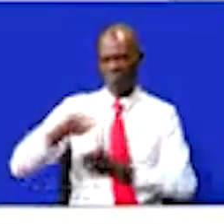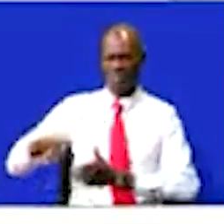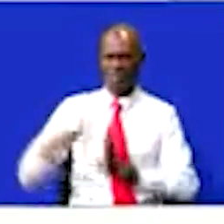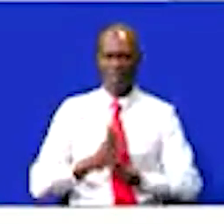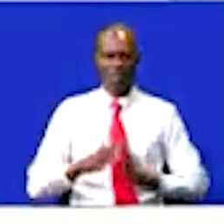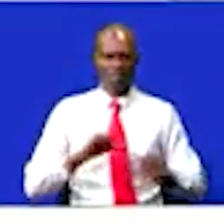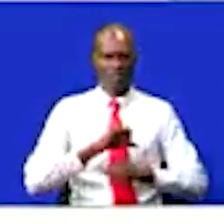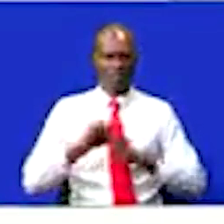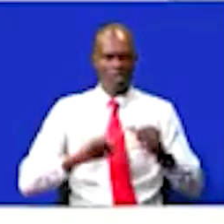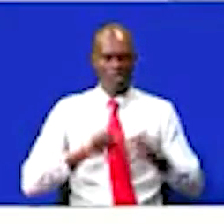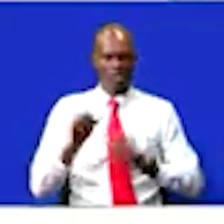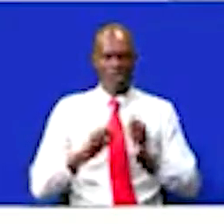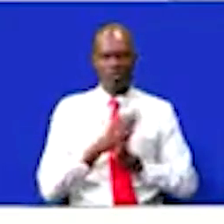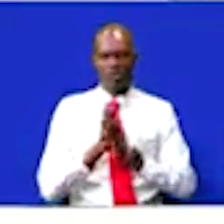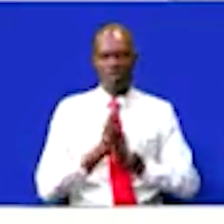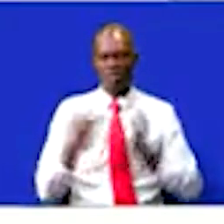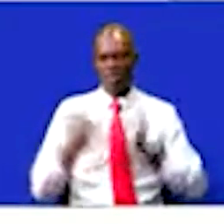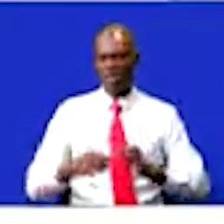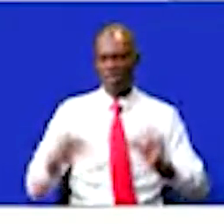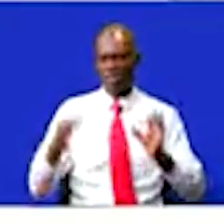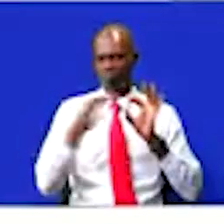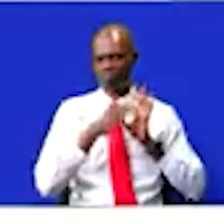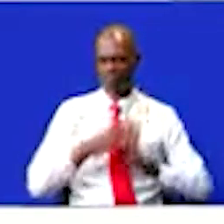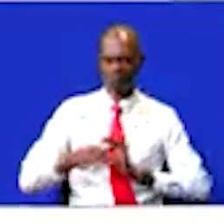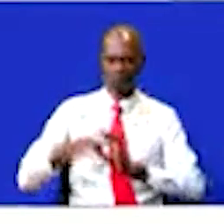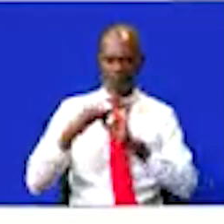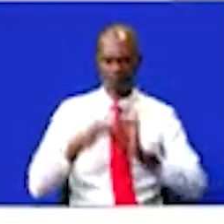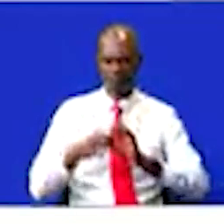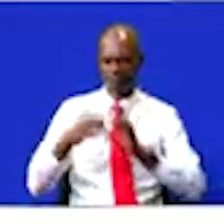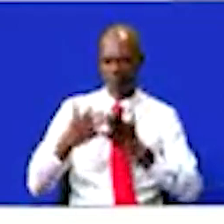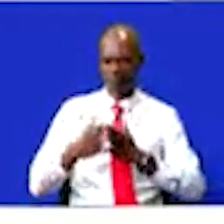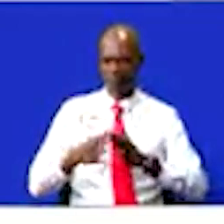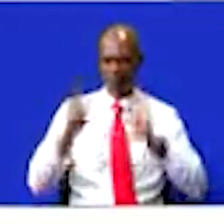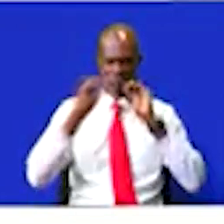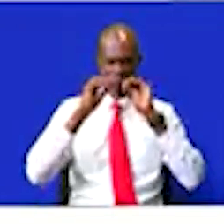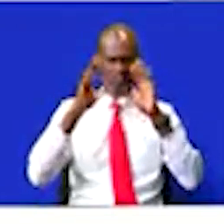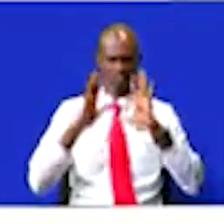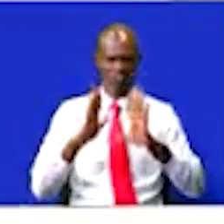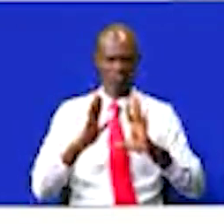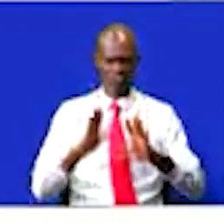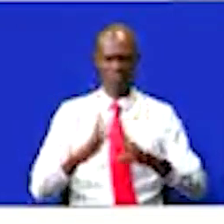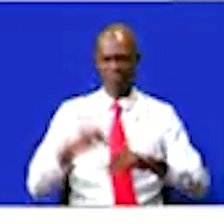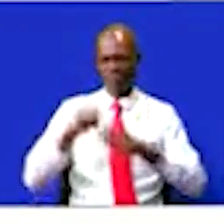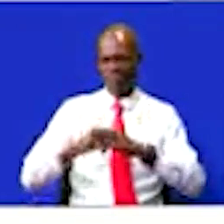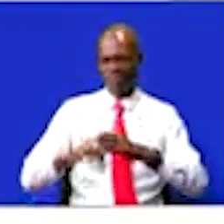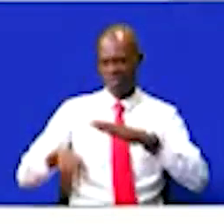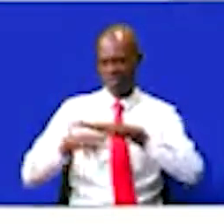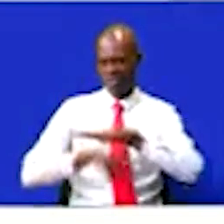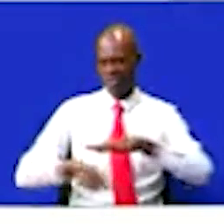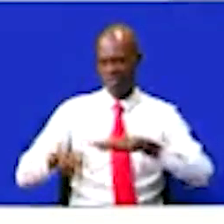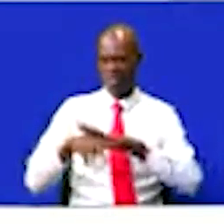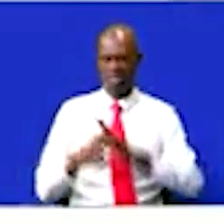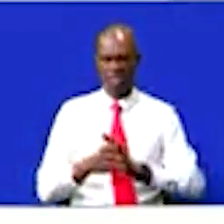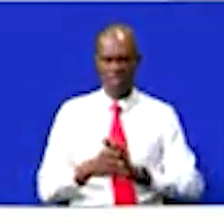E weche mago mamoko en ni riwruok mano mar jopuonj mapuonjo e sikunde mag nasari sento koro dwaro mar mondo